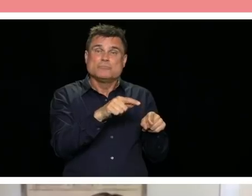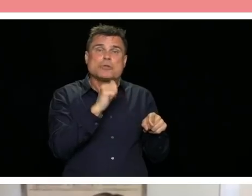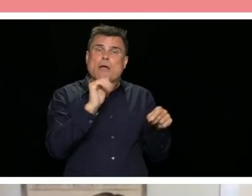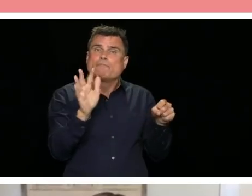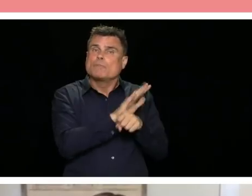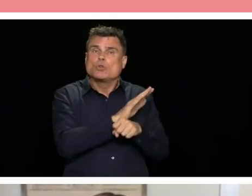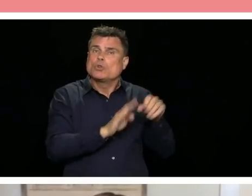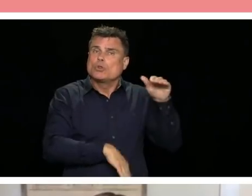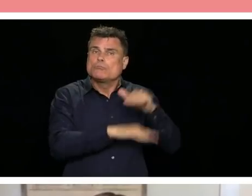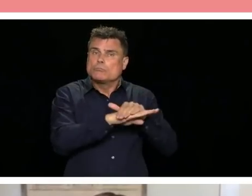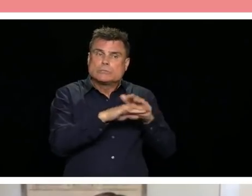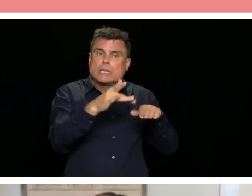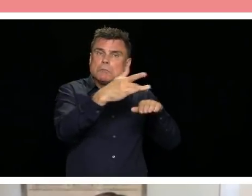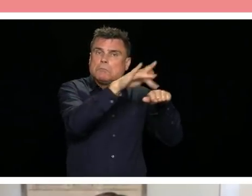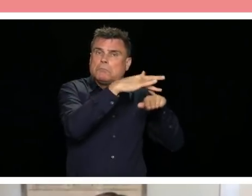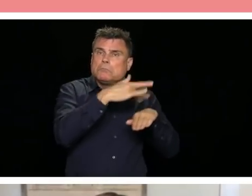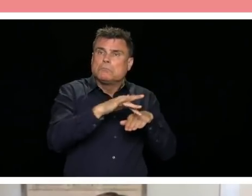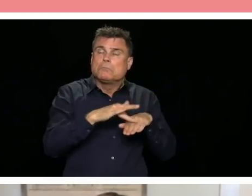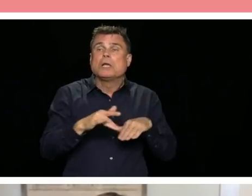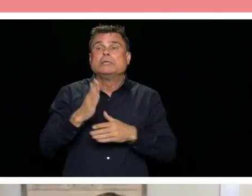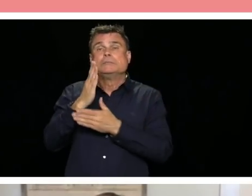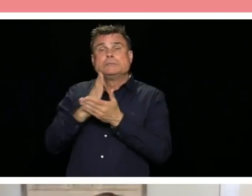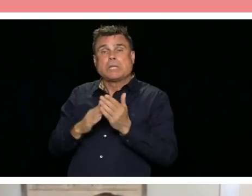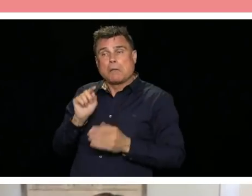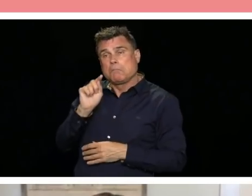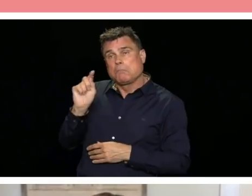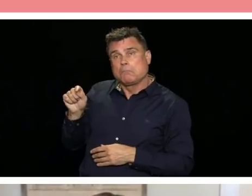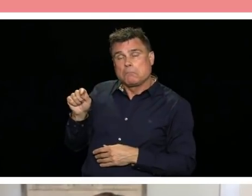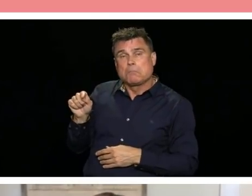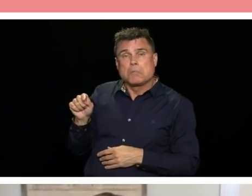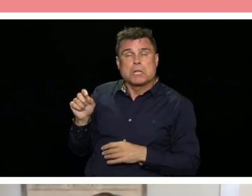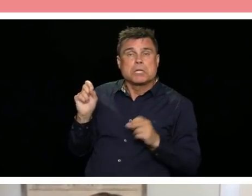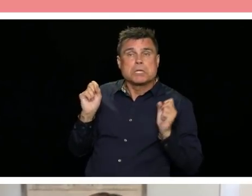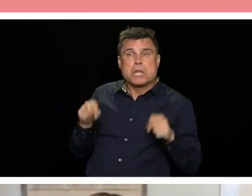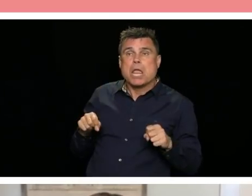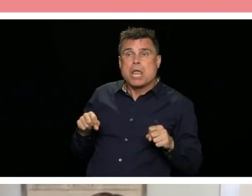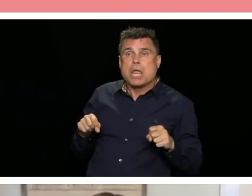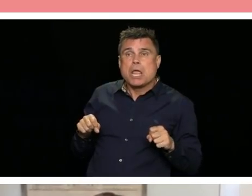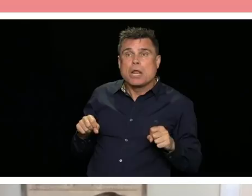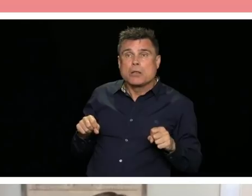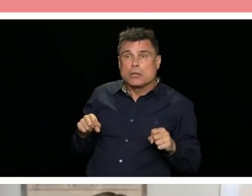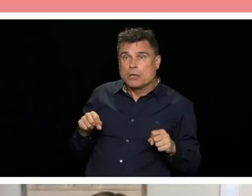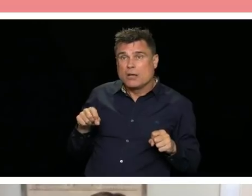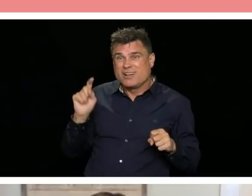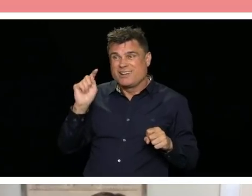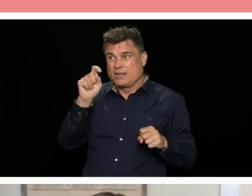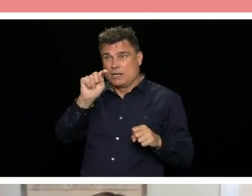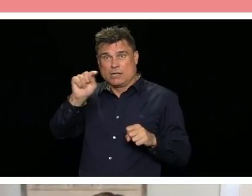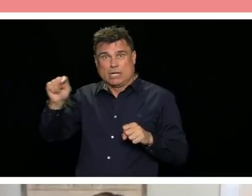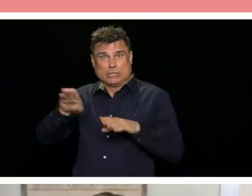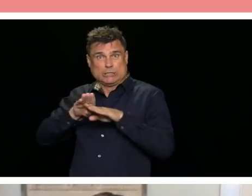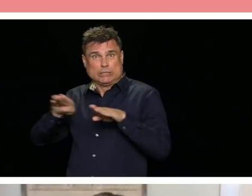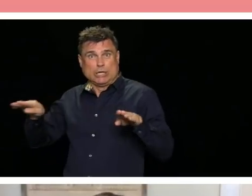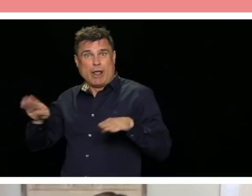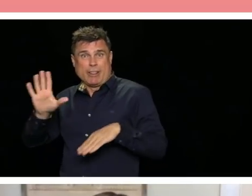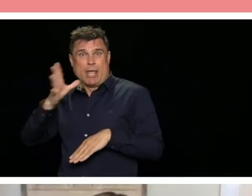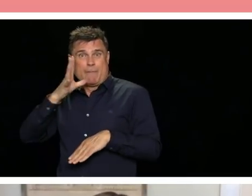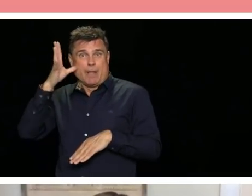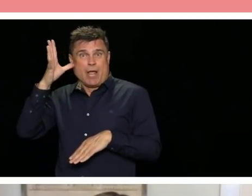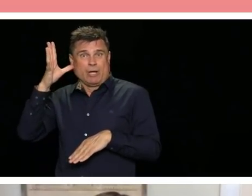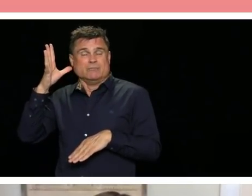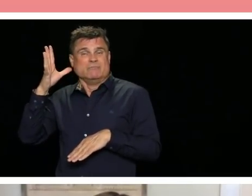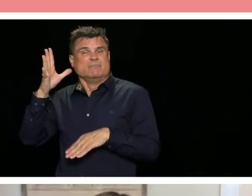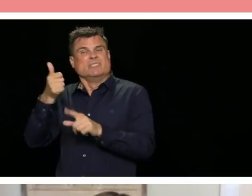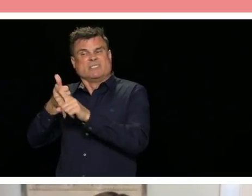continue to prioritize spaces for essential services workers. If in a situation that they don't have a spot for the